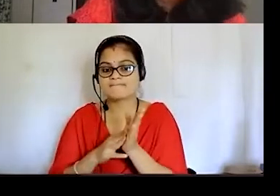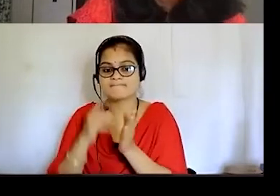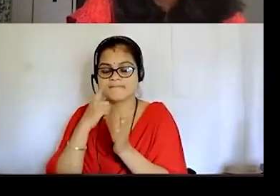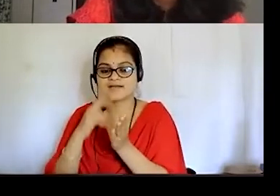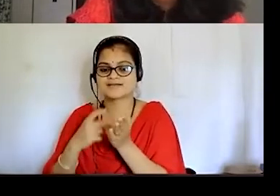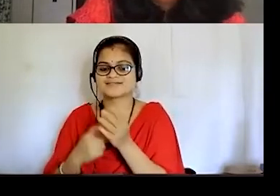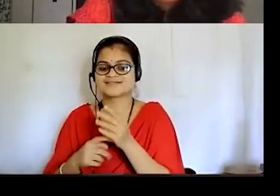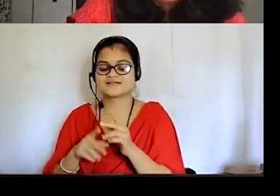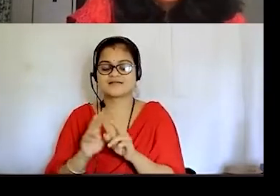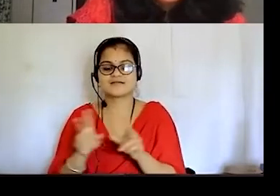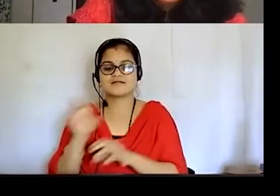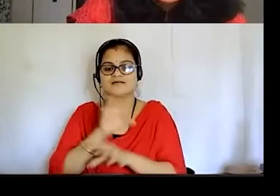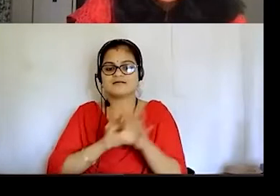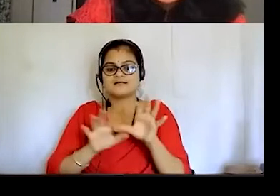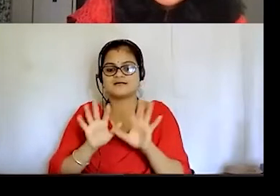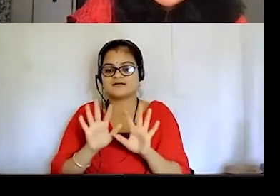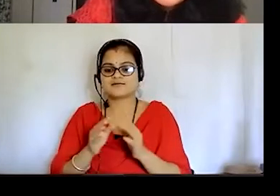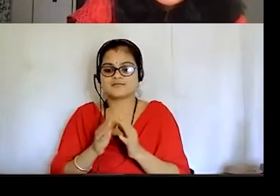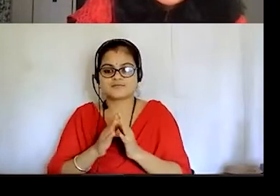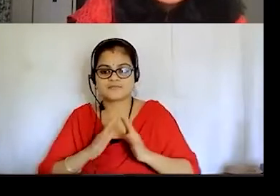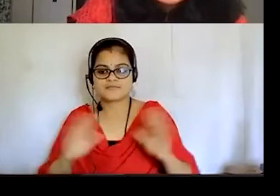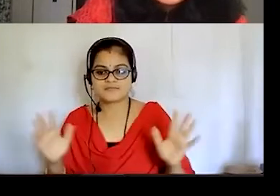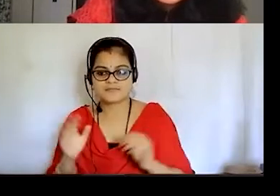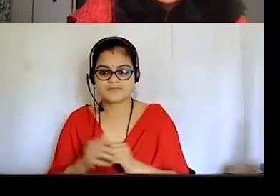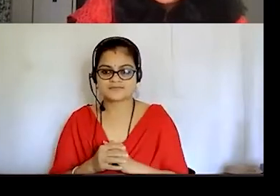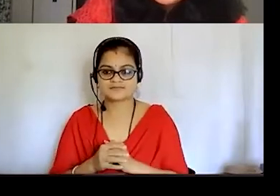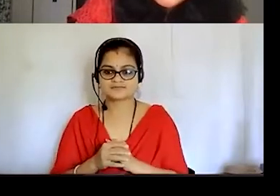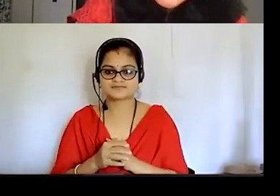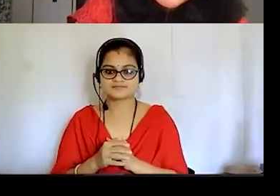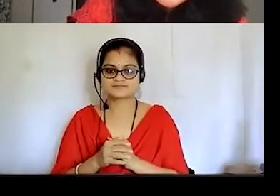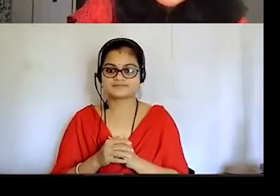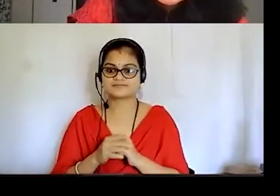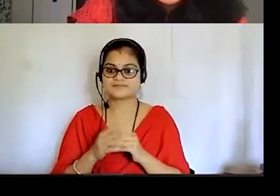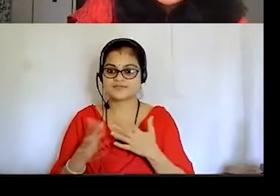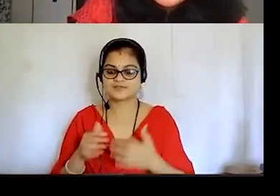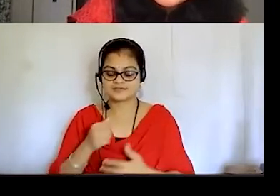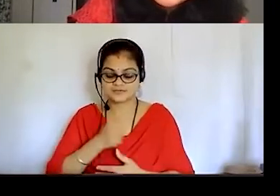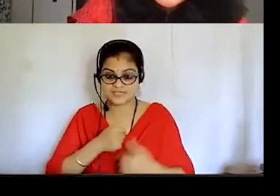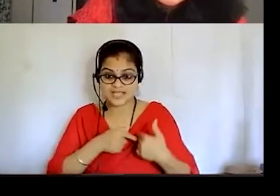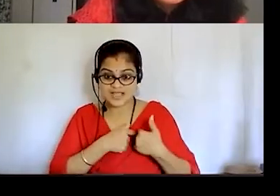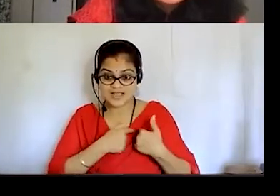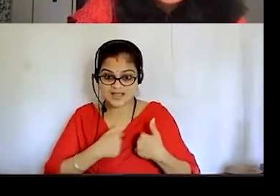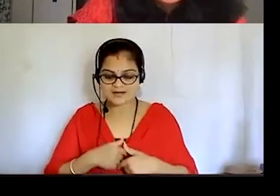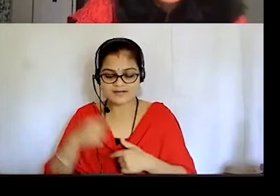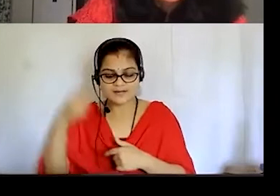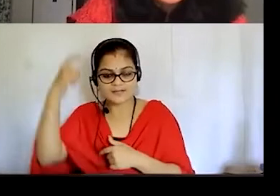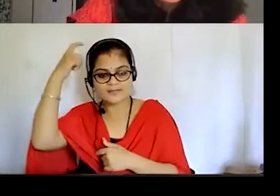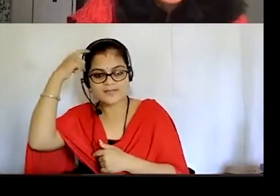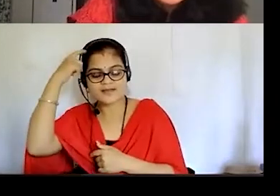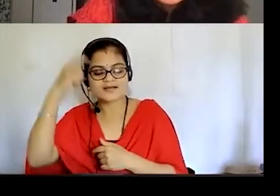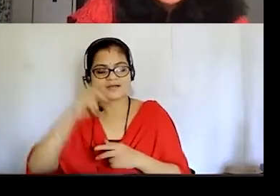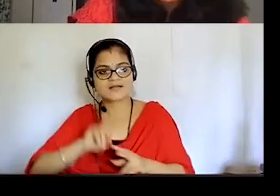It's hugely mobile. At a subterranean level, it can transport us in our hearts and mind to another